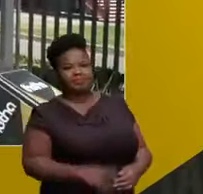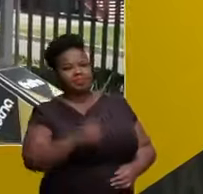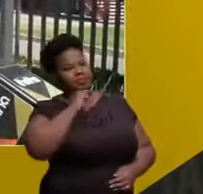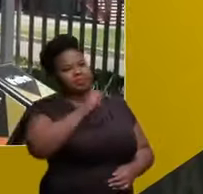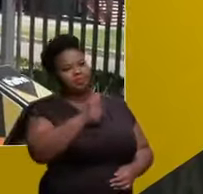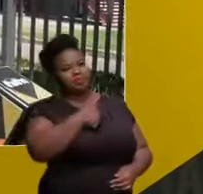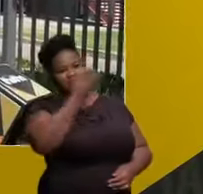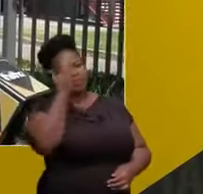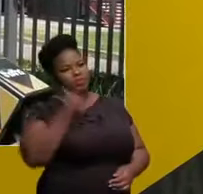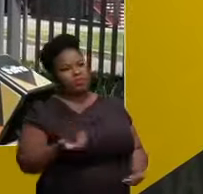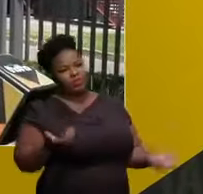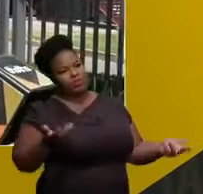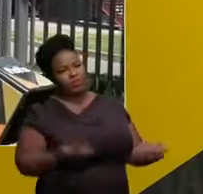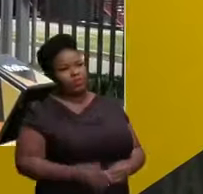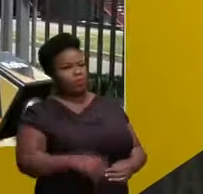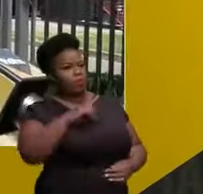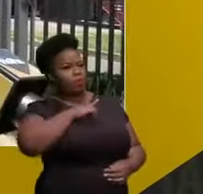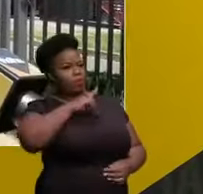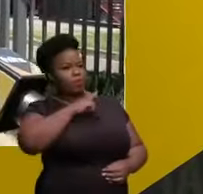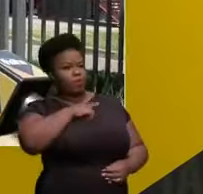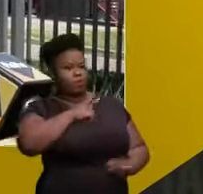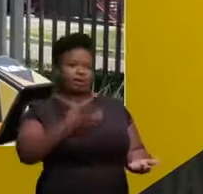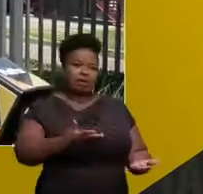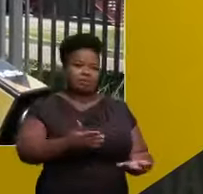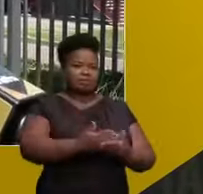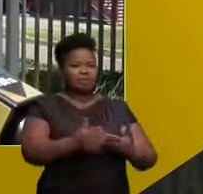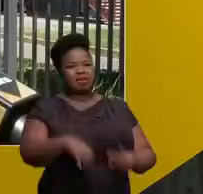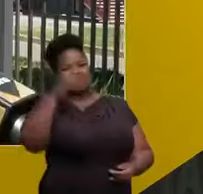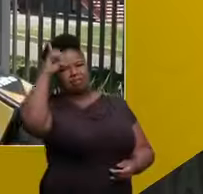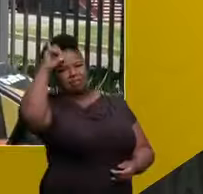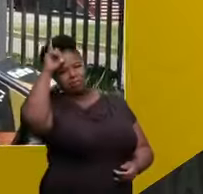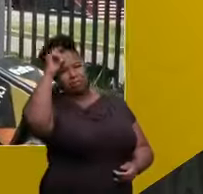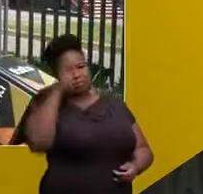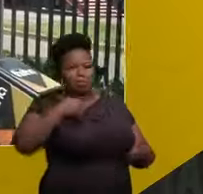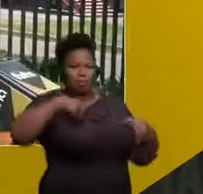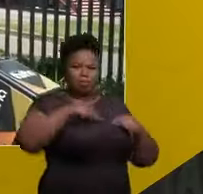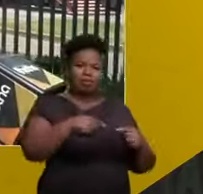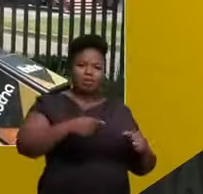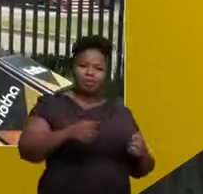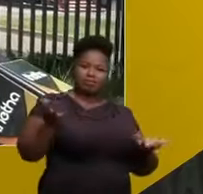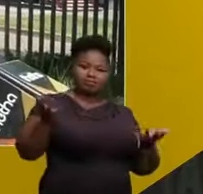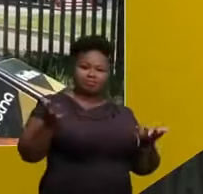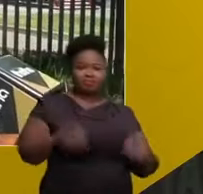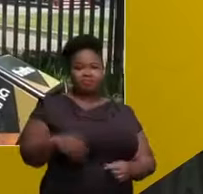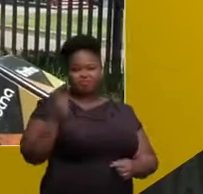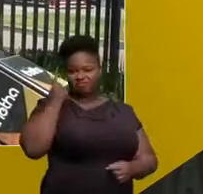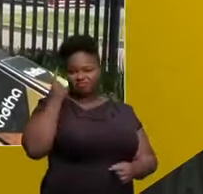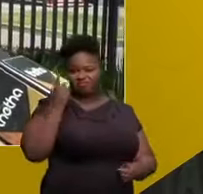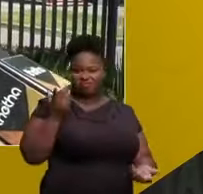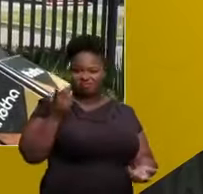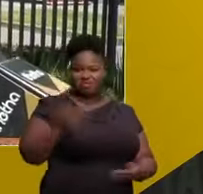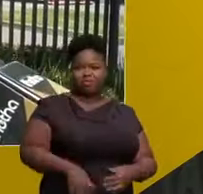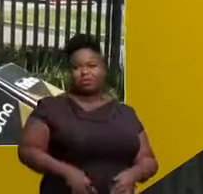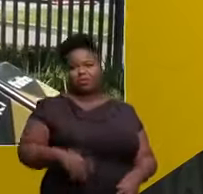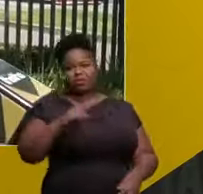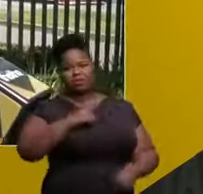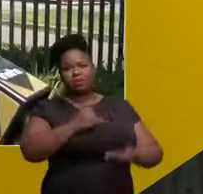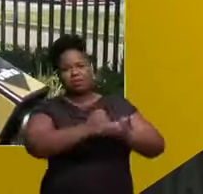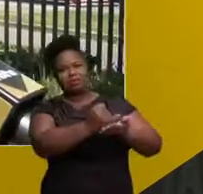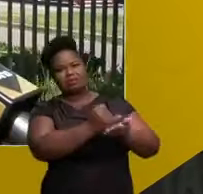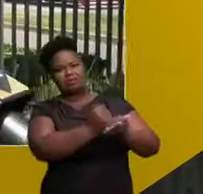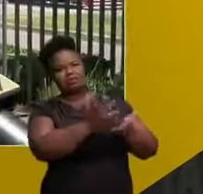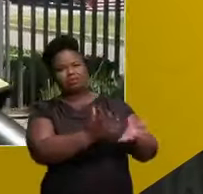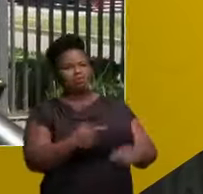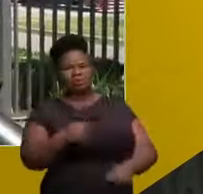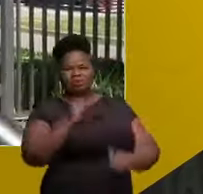I don't know. Because Baba, when they say, give my demoni, hey, Baba, understand, you see me, do whatever. But I